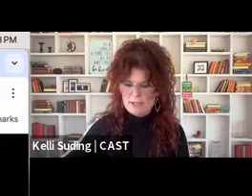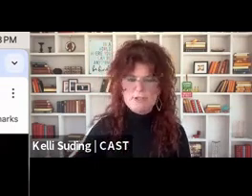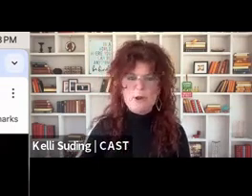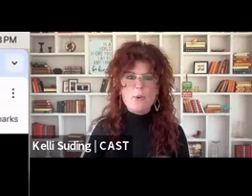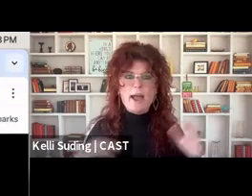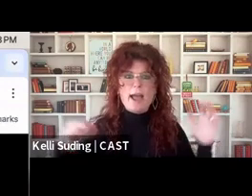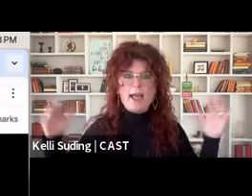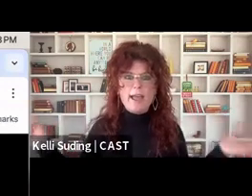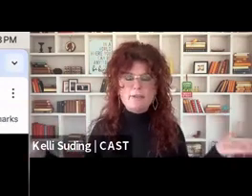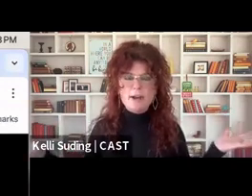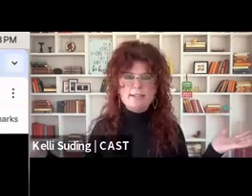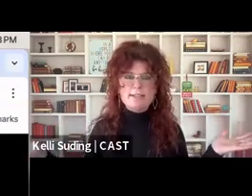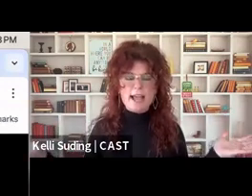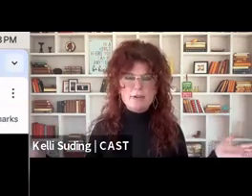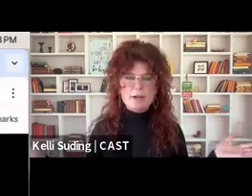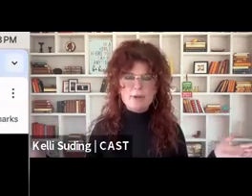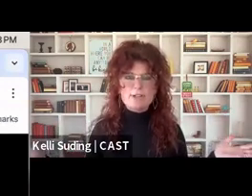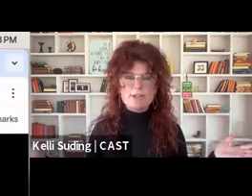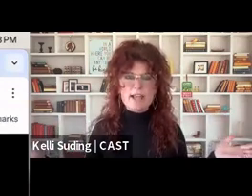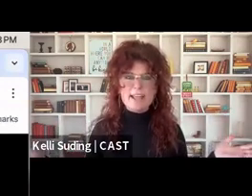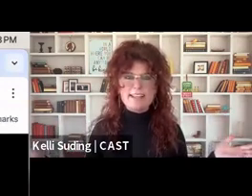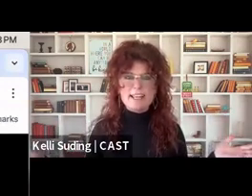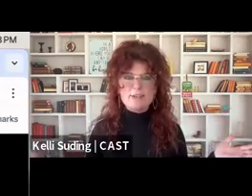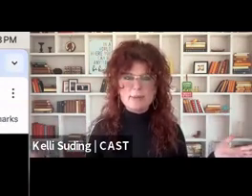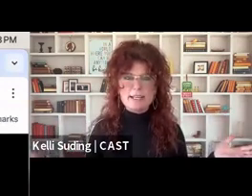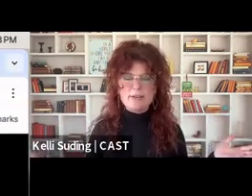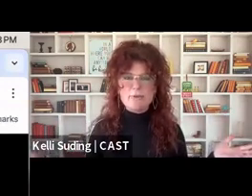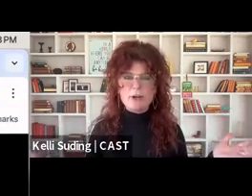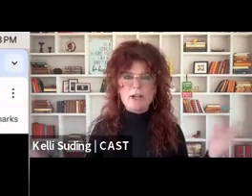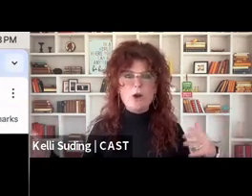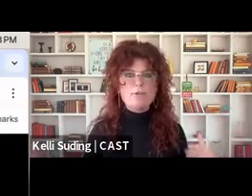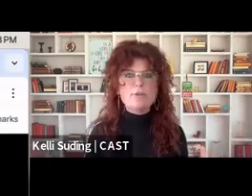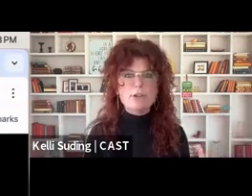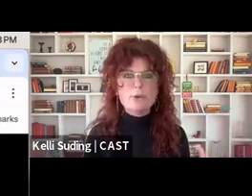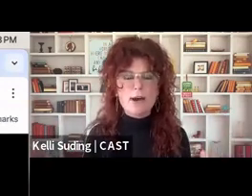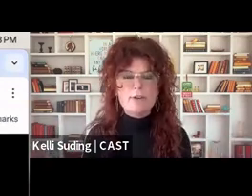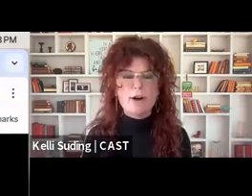Sam. So friends, have a great rest of your day. Thanks for being here